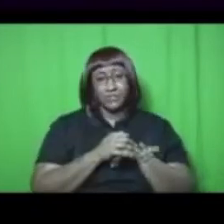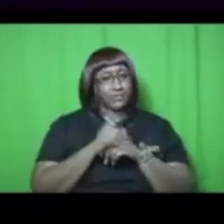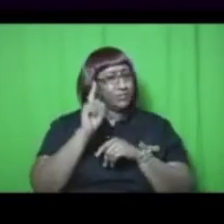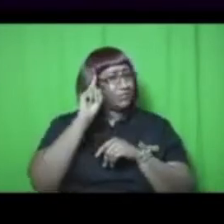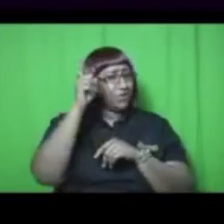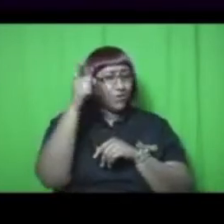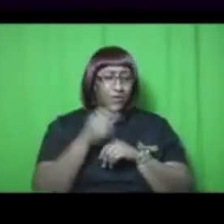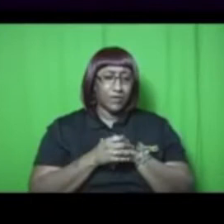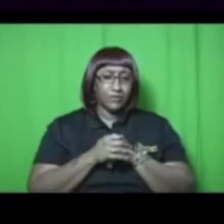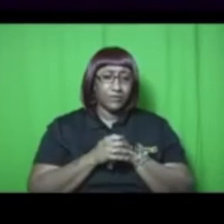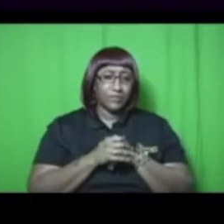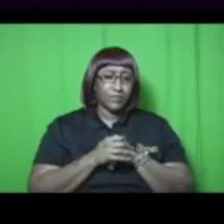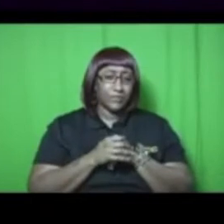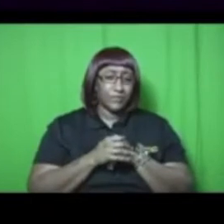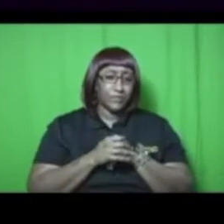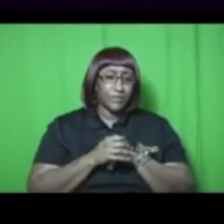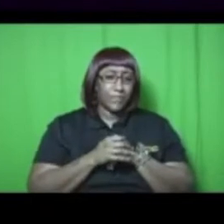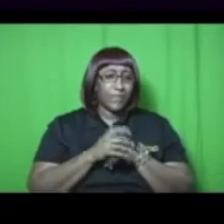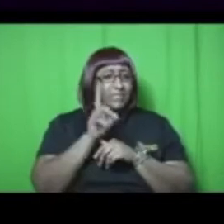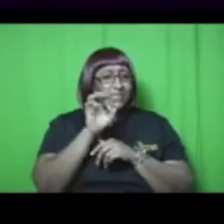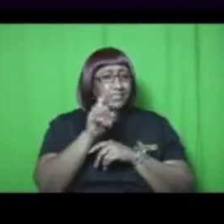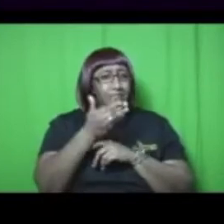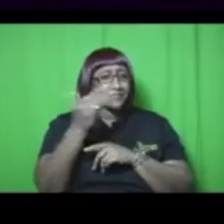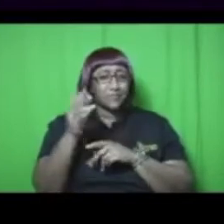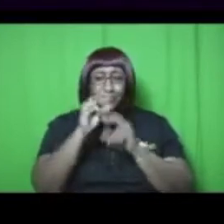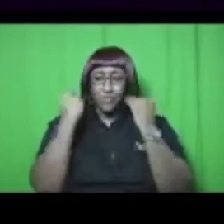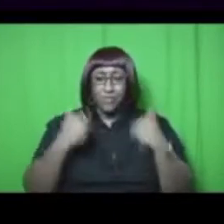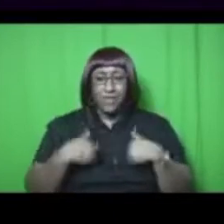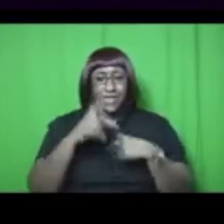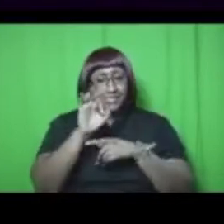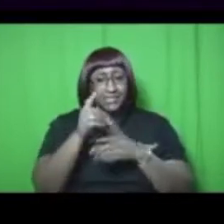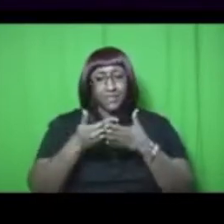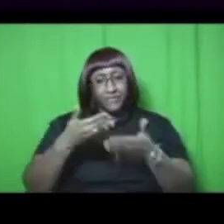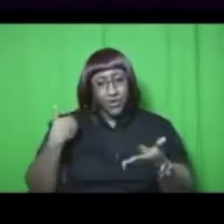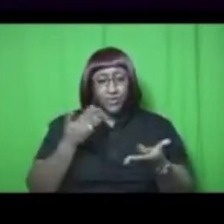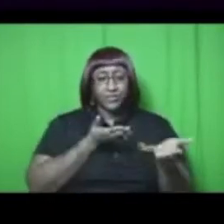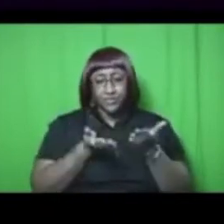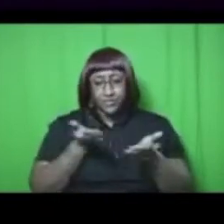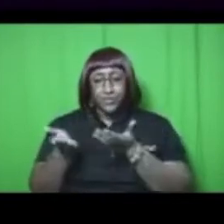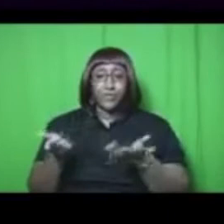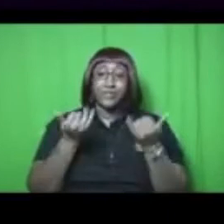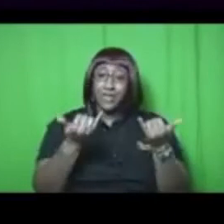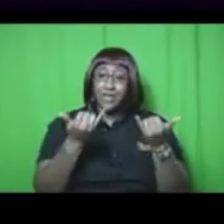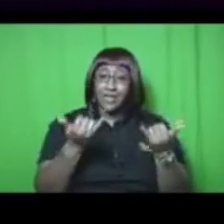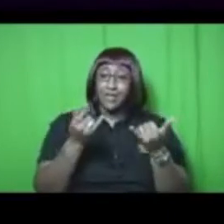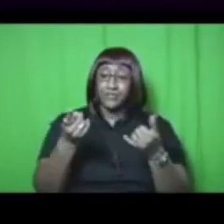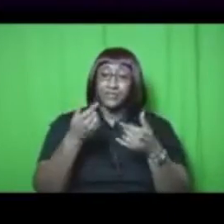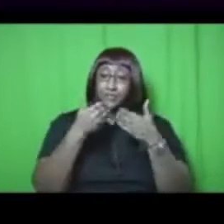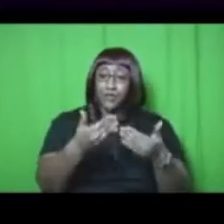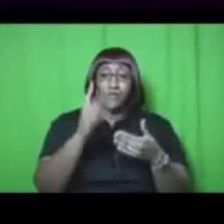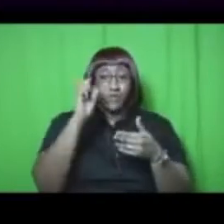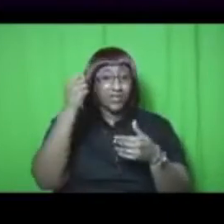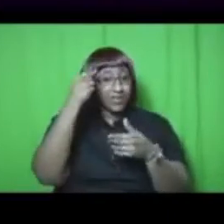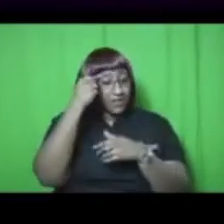Brilliant. And she did something no one has ever done before. She had served in the legislature, but now she ran for governor